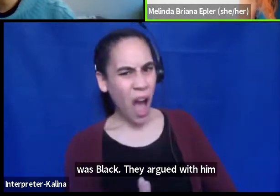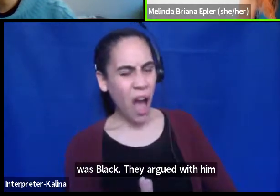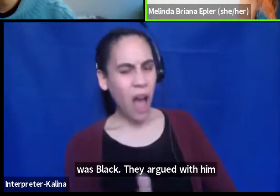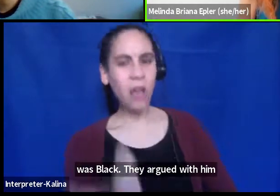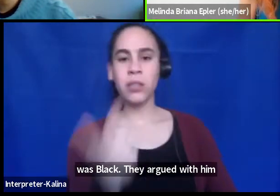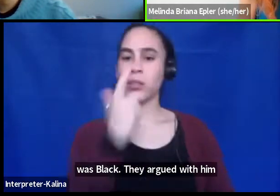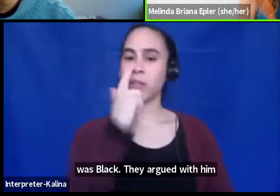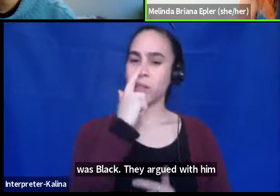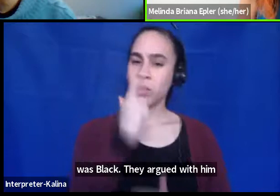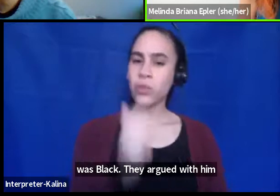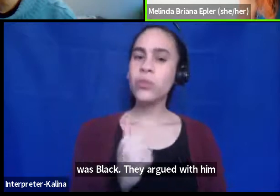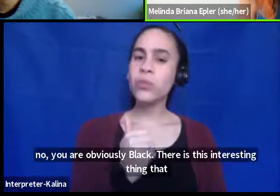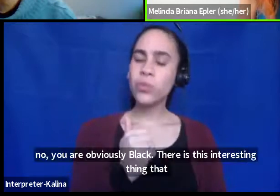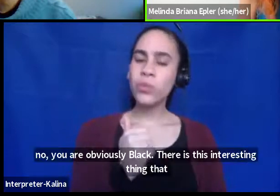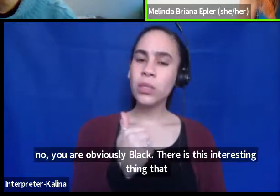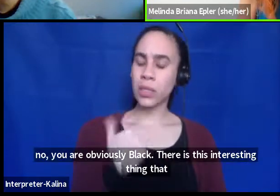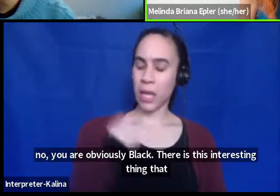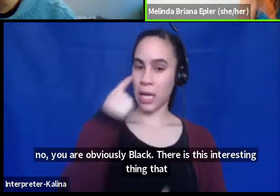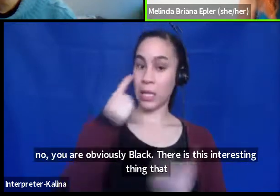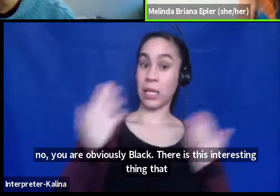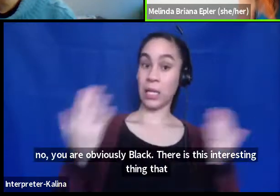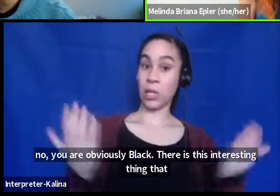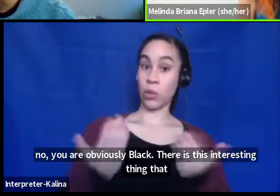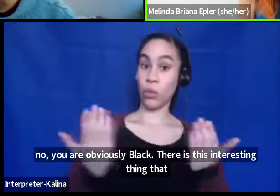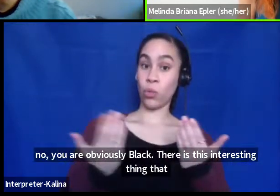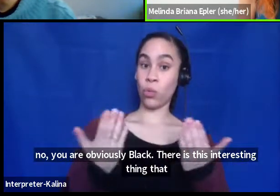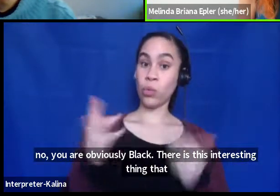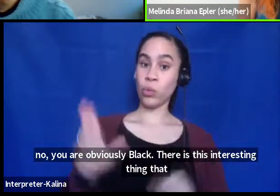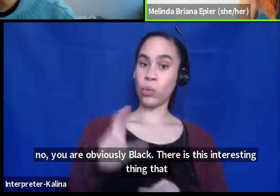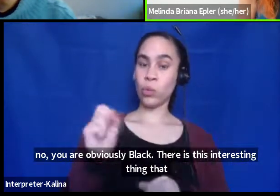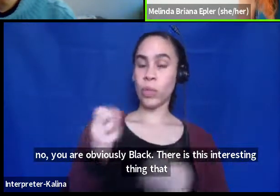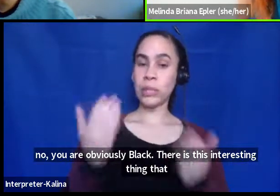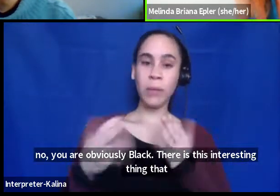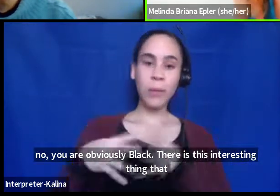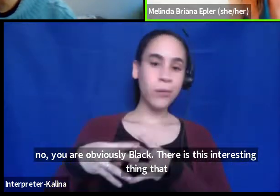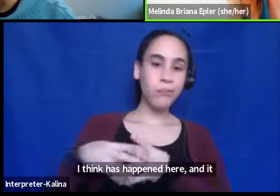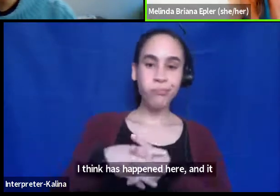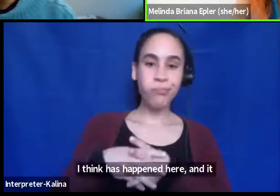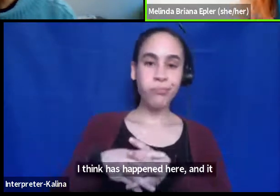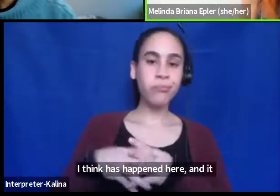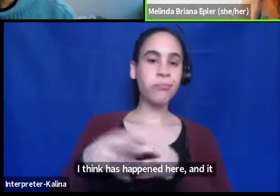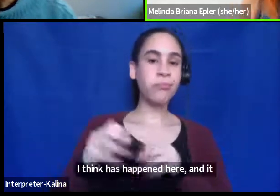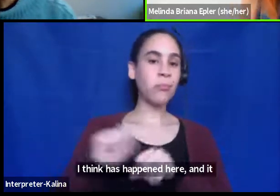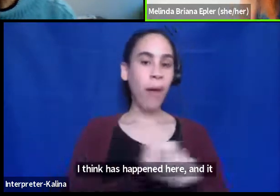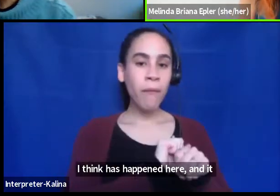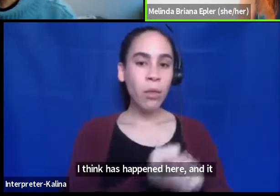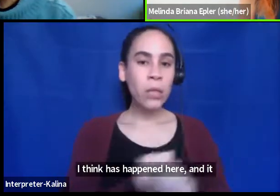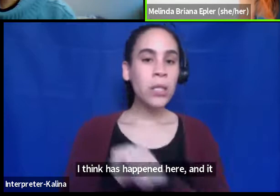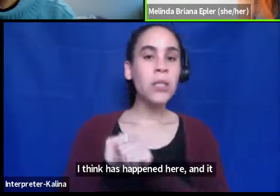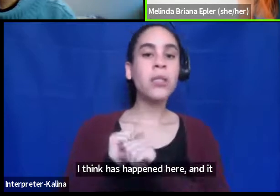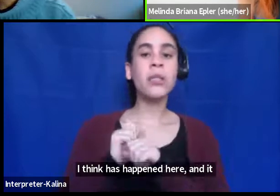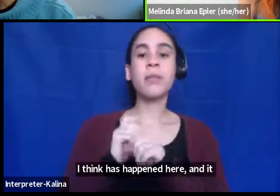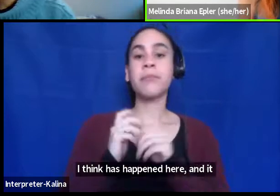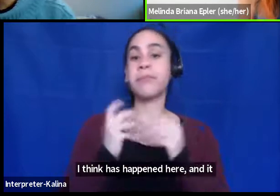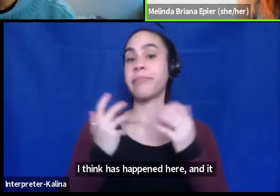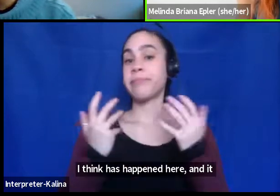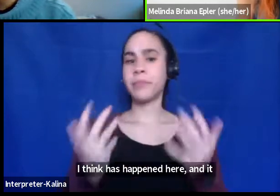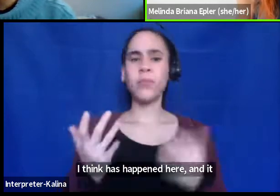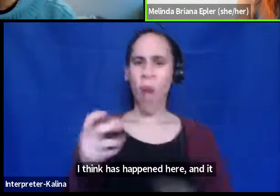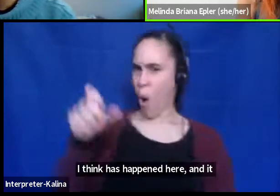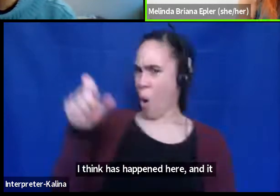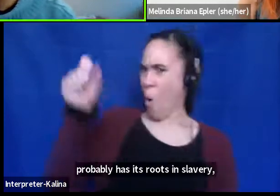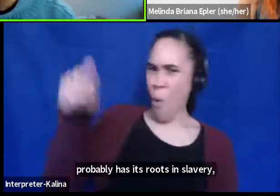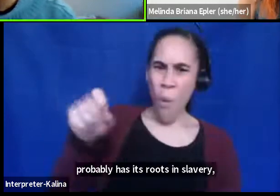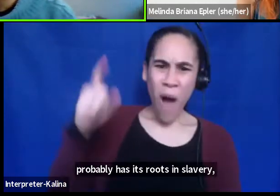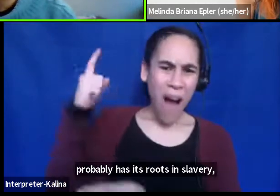has happened here, and it probably has its roots in slavery and enslavement. And oh, well, it that we